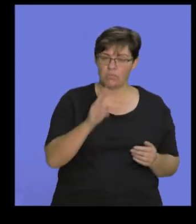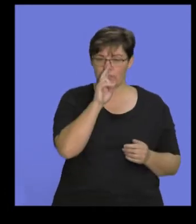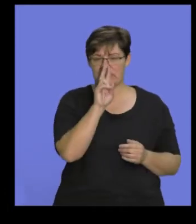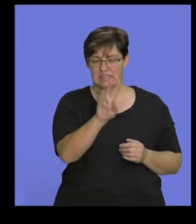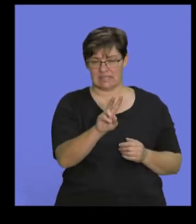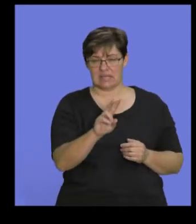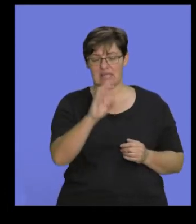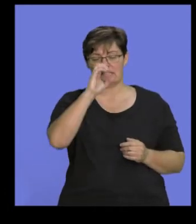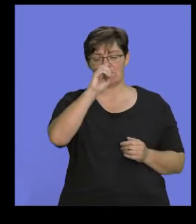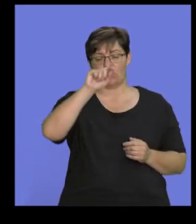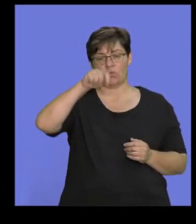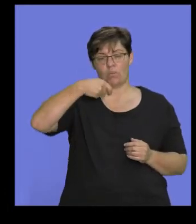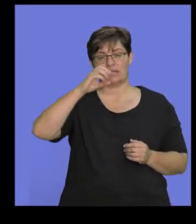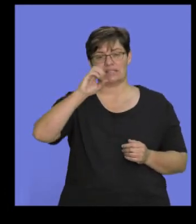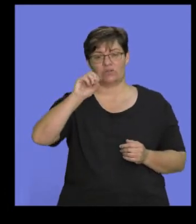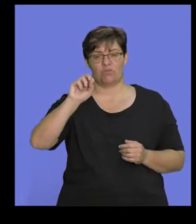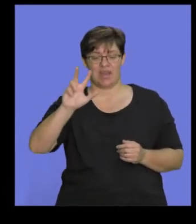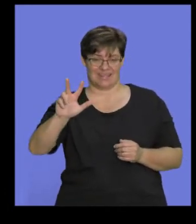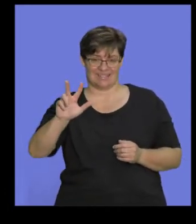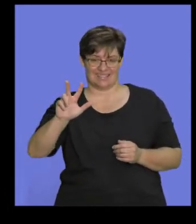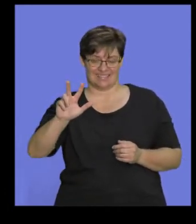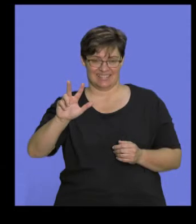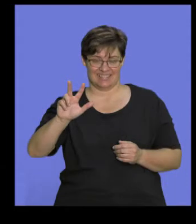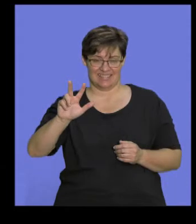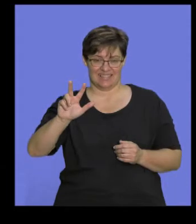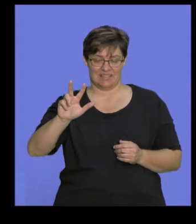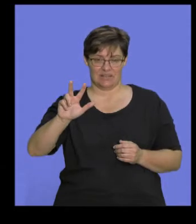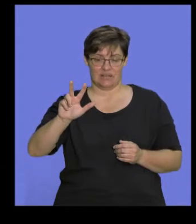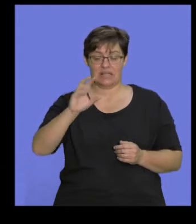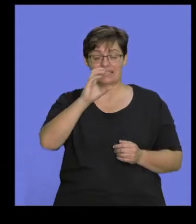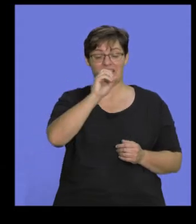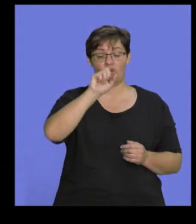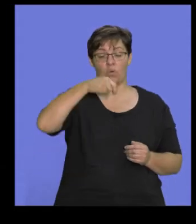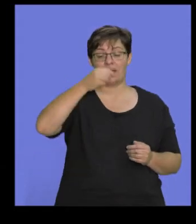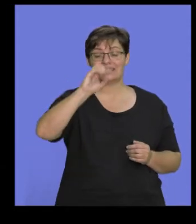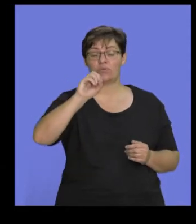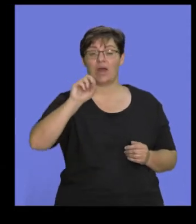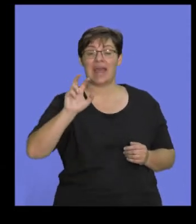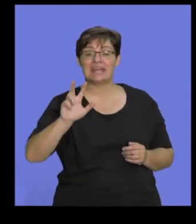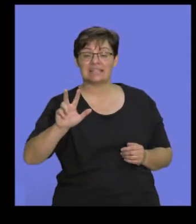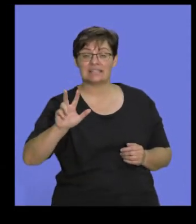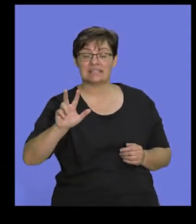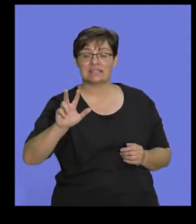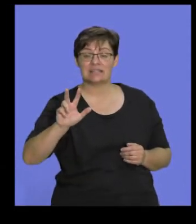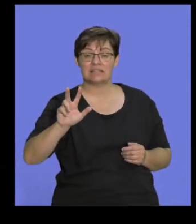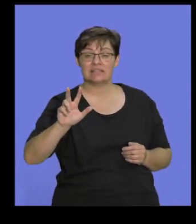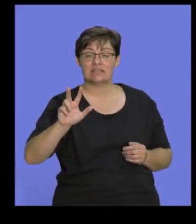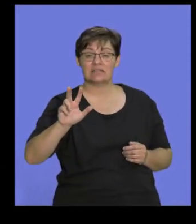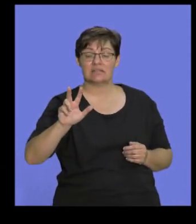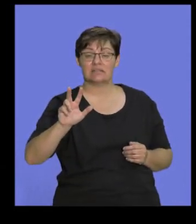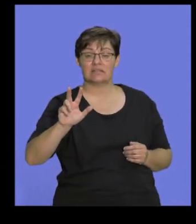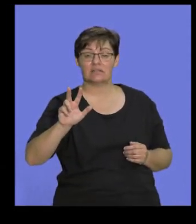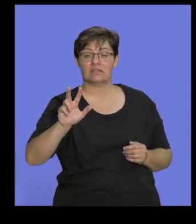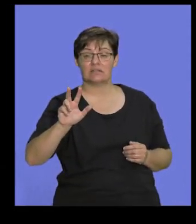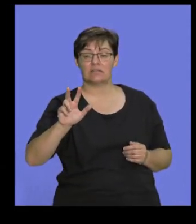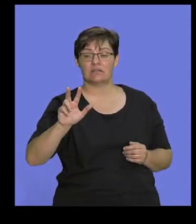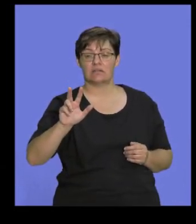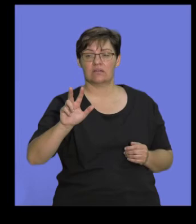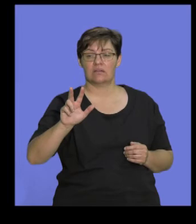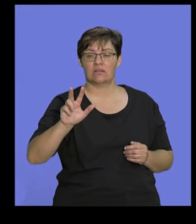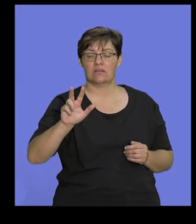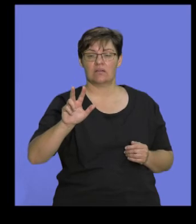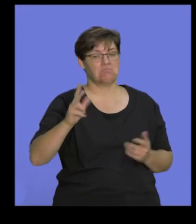can see that it's 0.08, right? But the 0.08 is actually going to